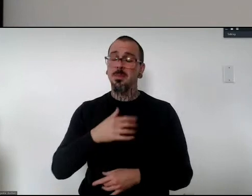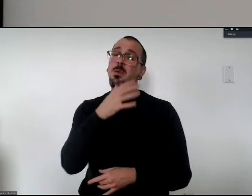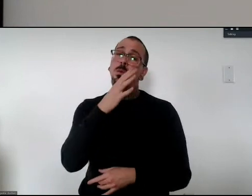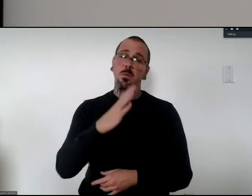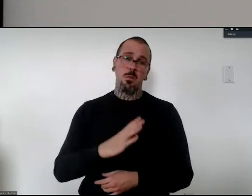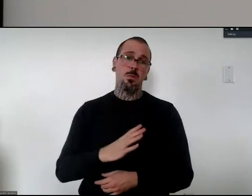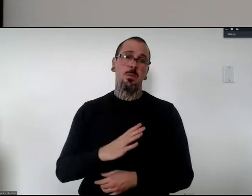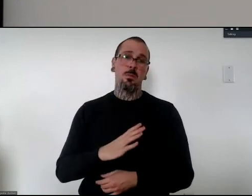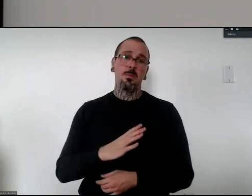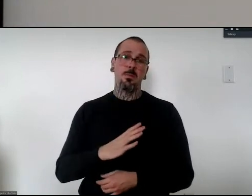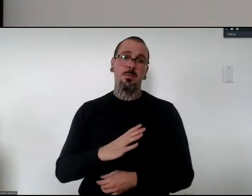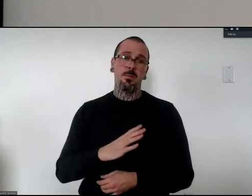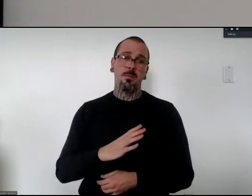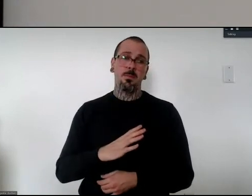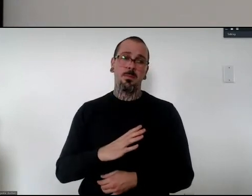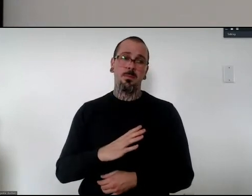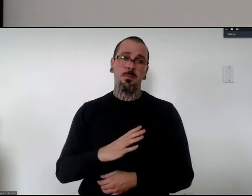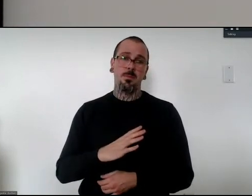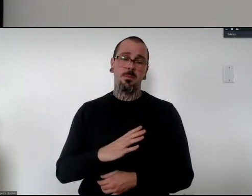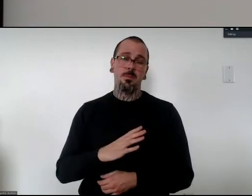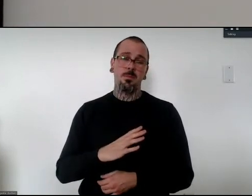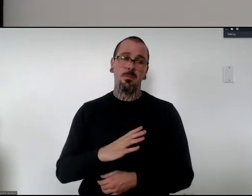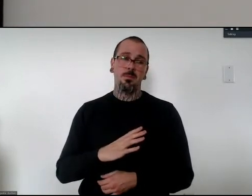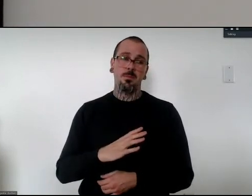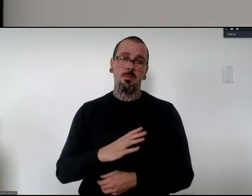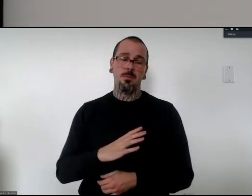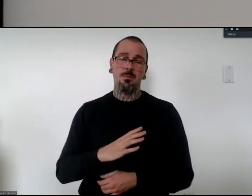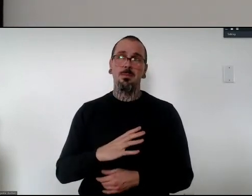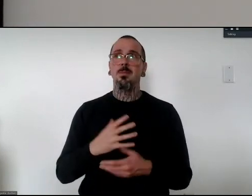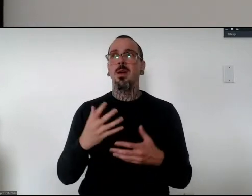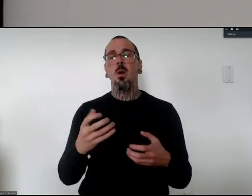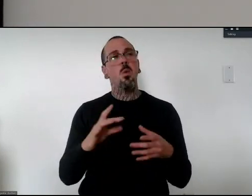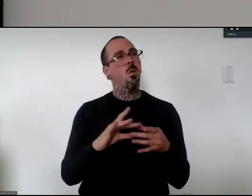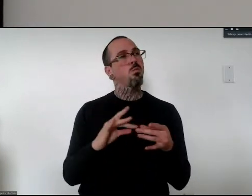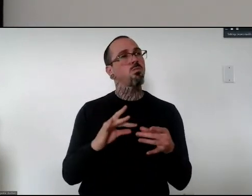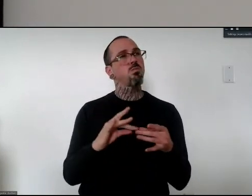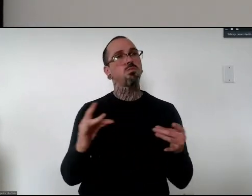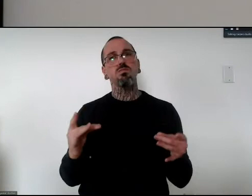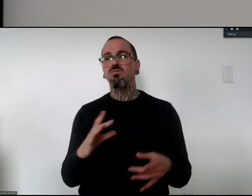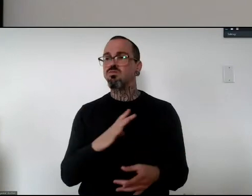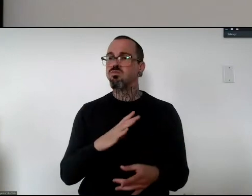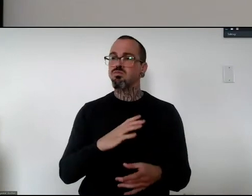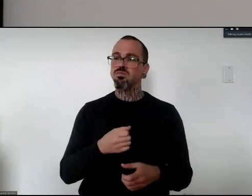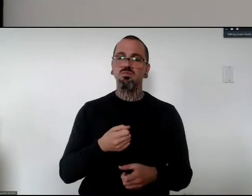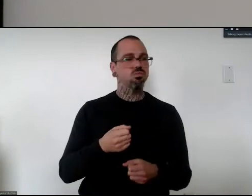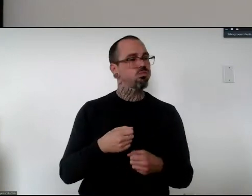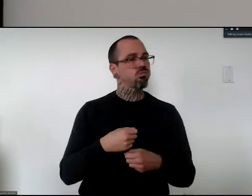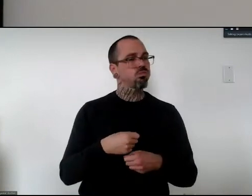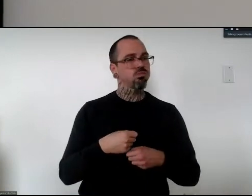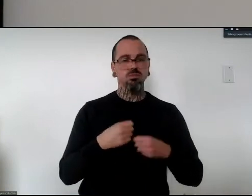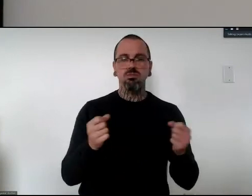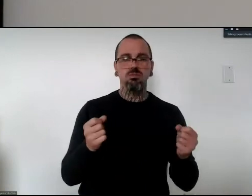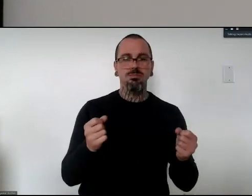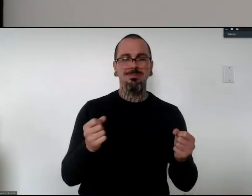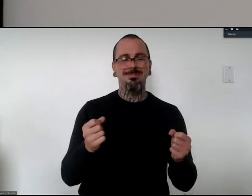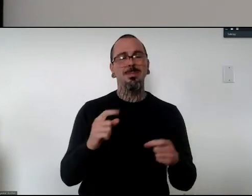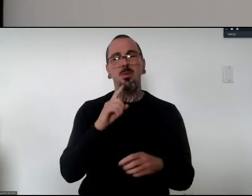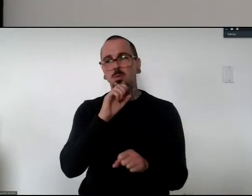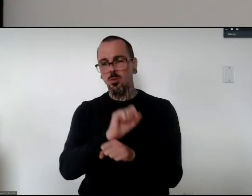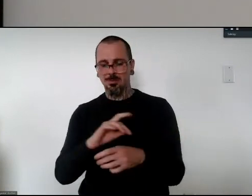say this without causing me fear, that I'm not weary of this body, of what it's been